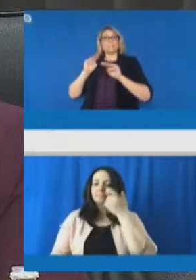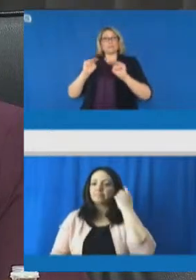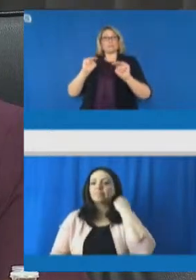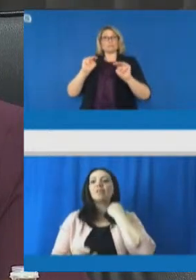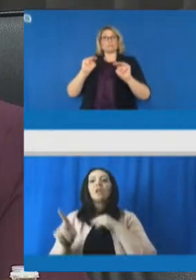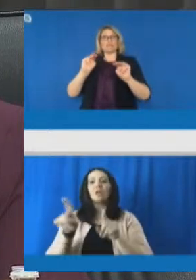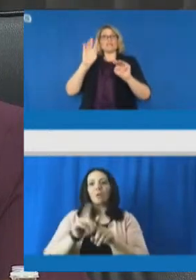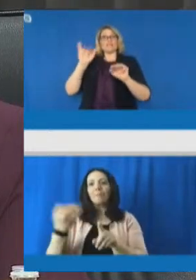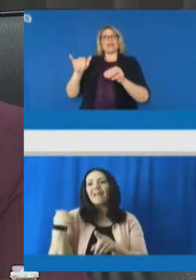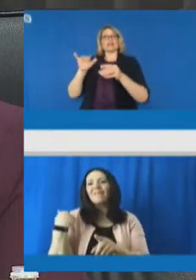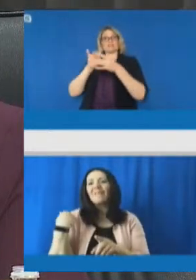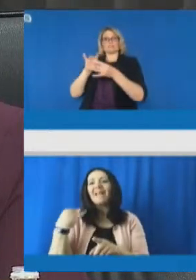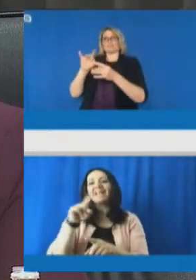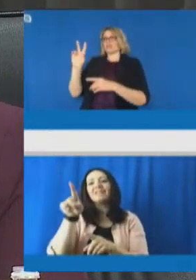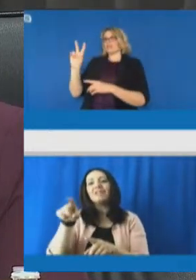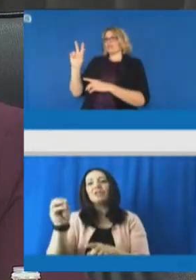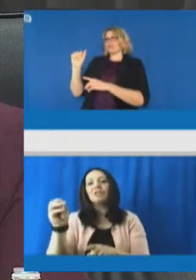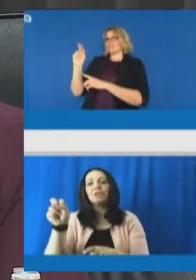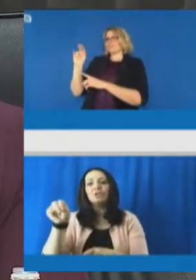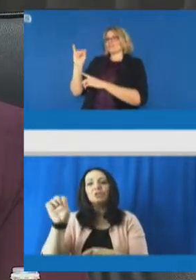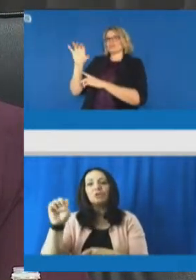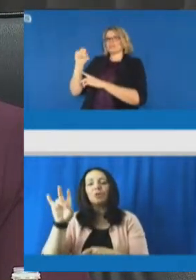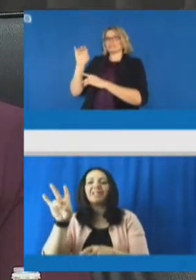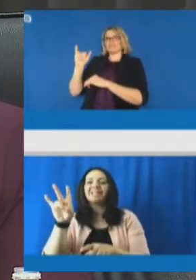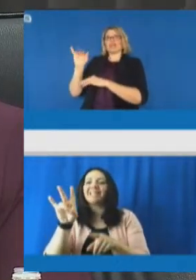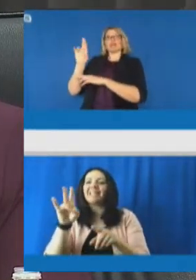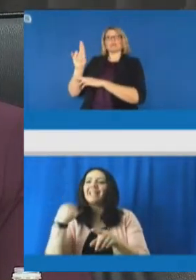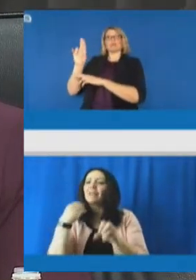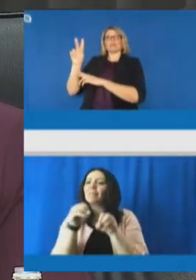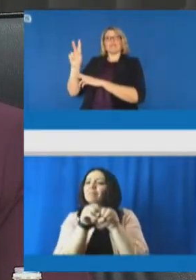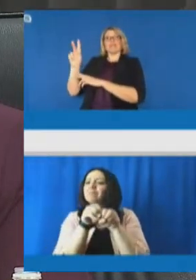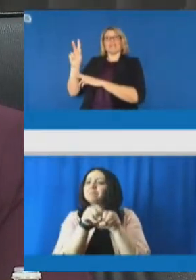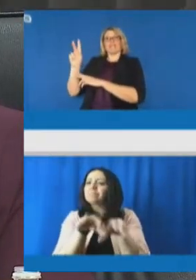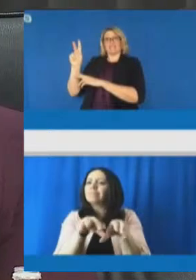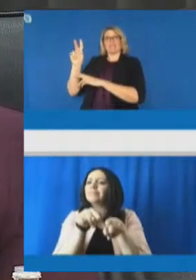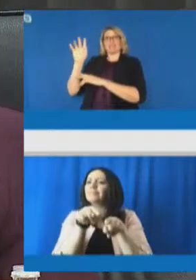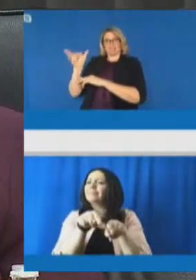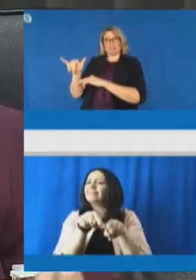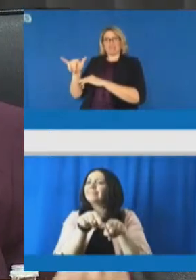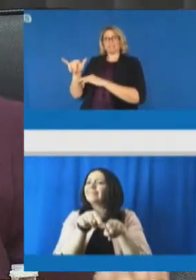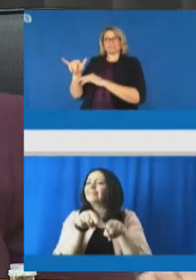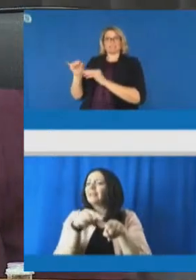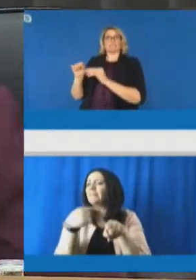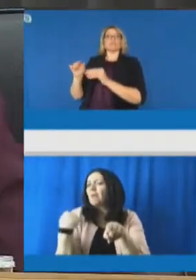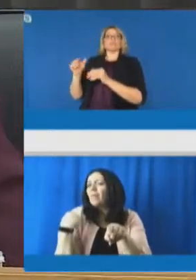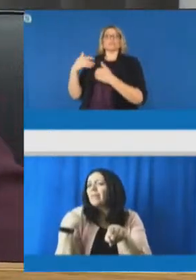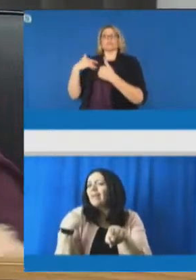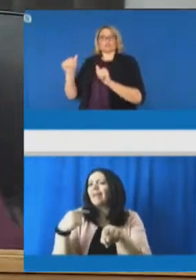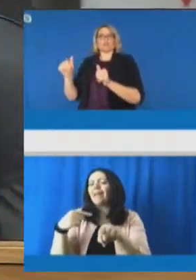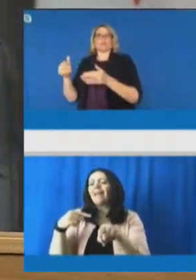normal. Let's continue to work together so that we will all arrive safely at our destination. Thank you very much.